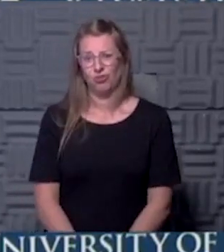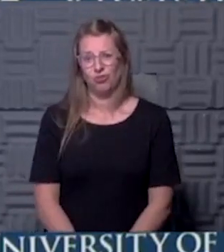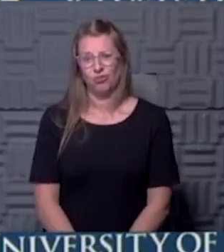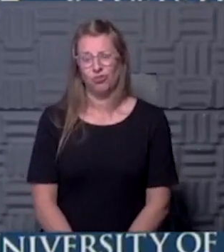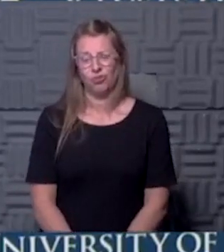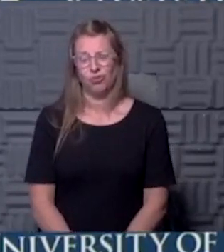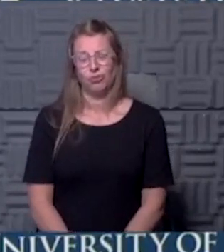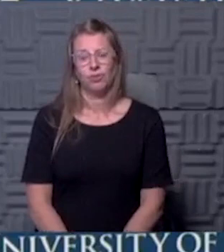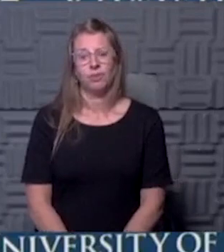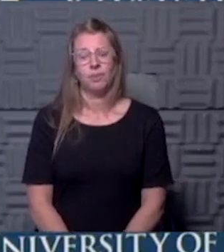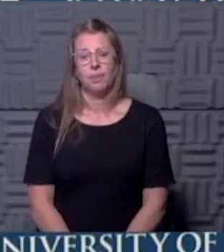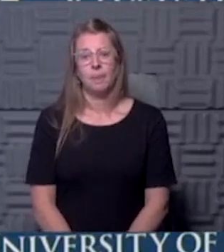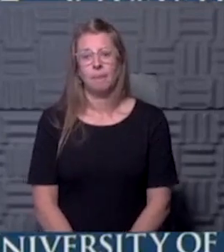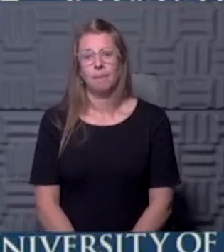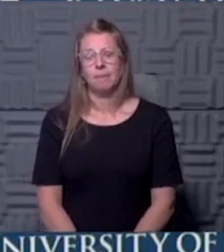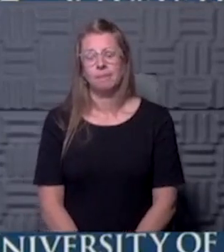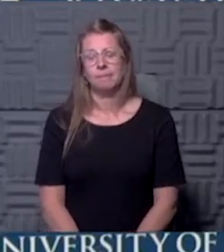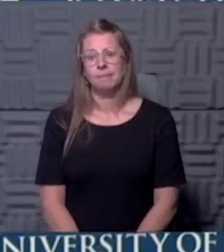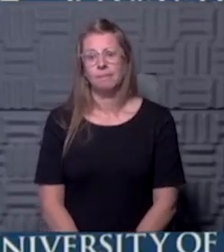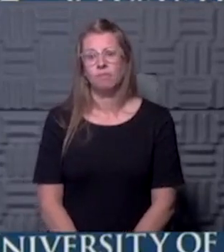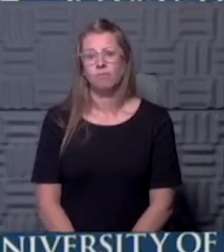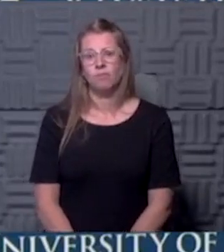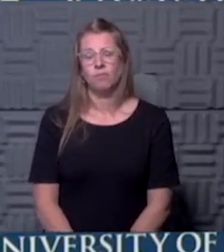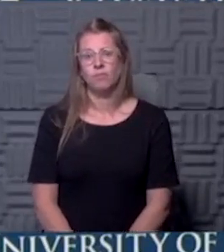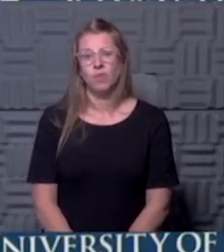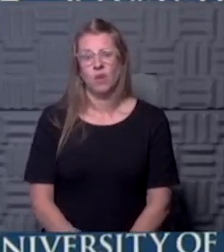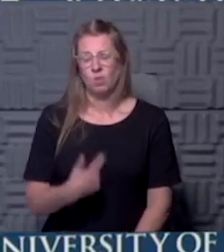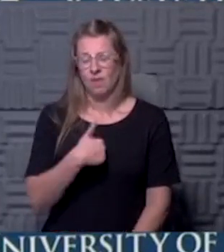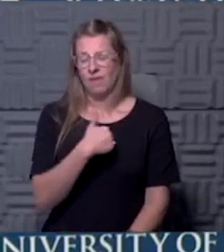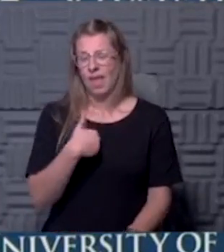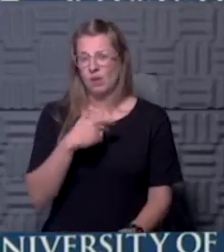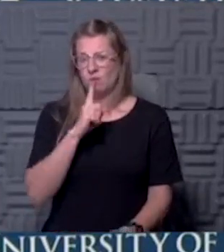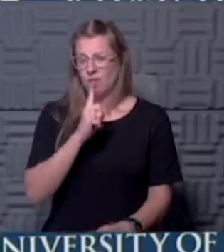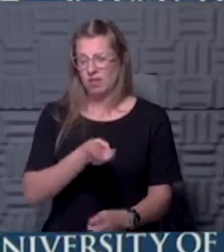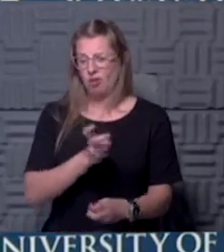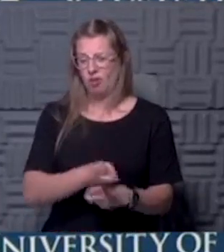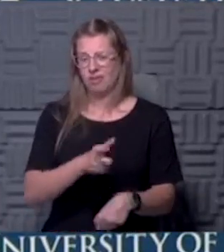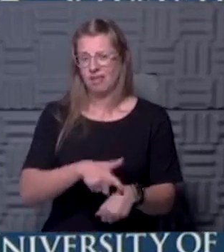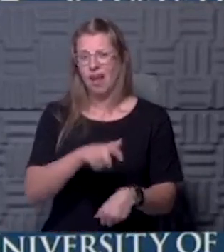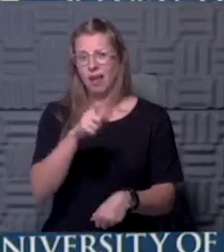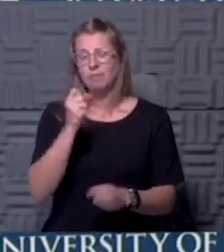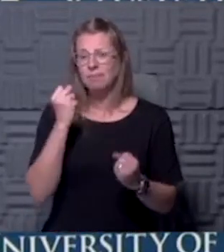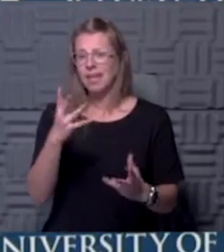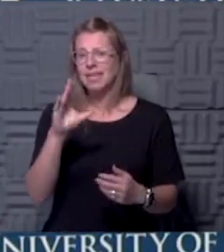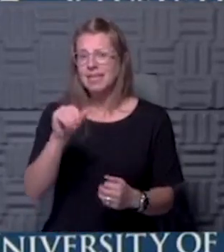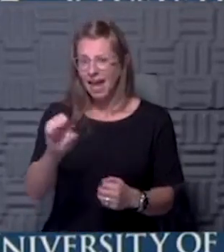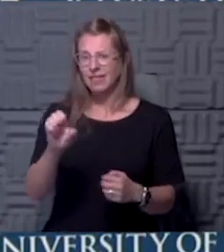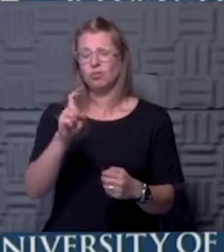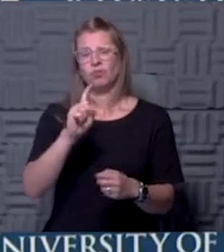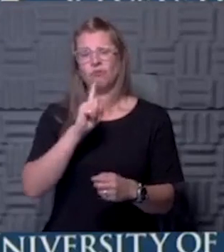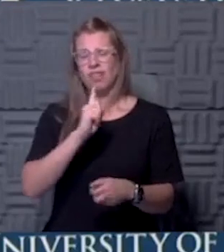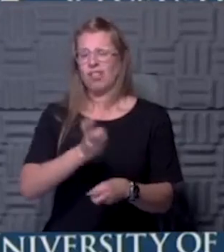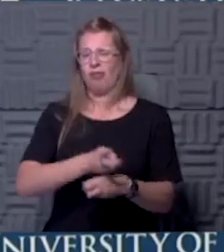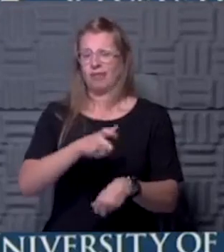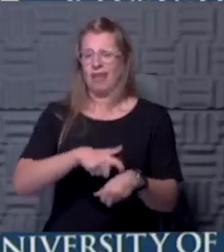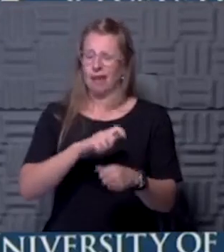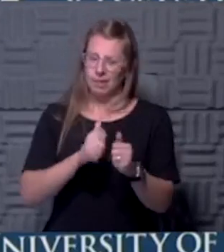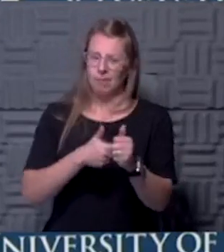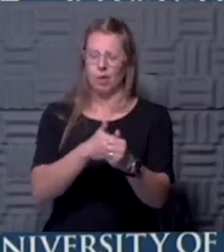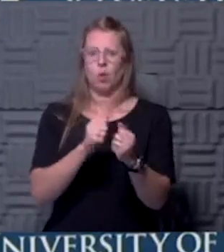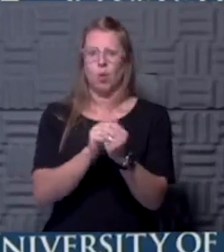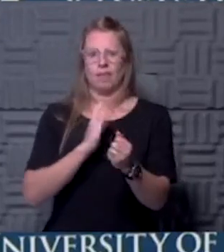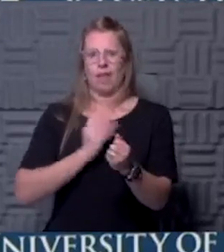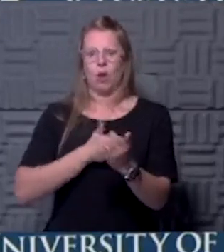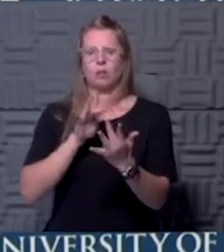is that we have had a really hard time, because we've had so many cases, we've had a really hard time keeping up with our